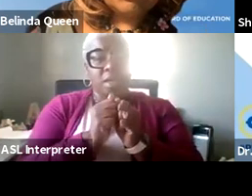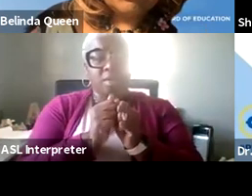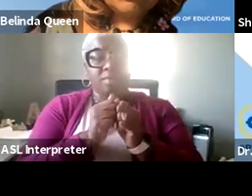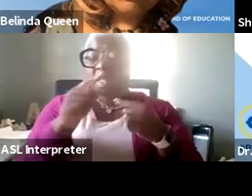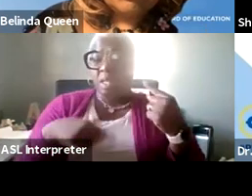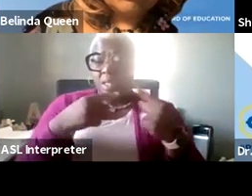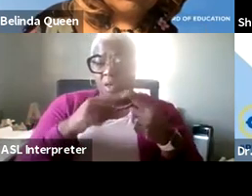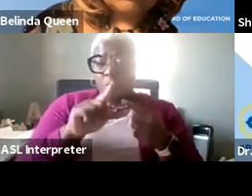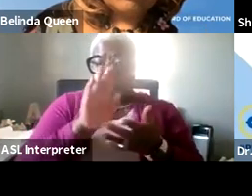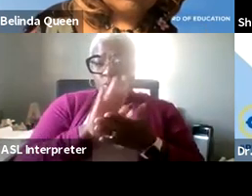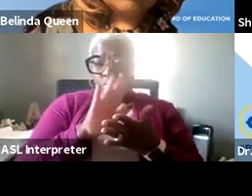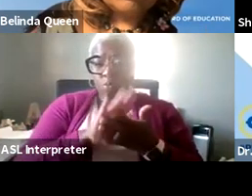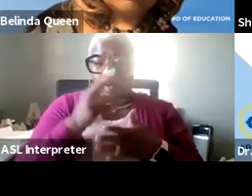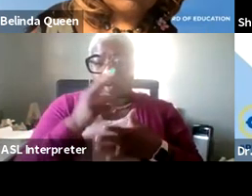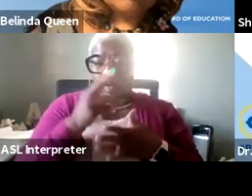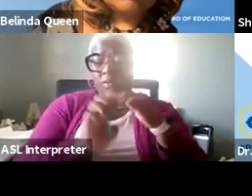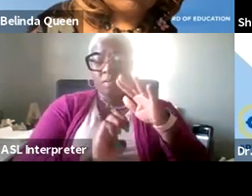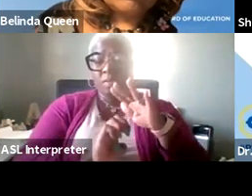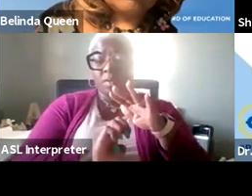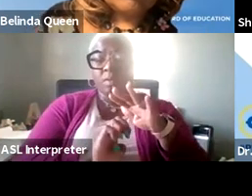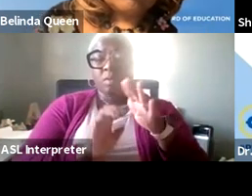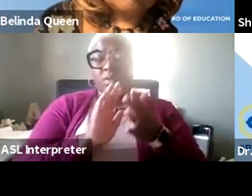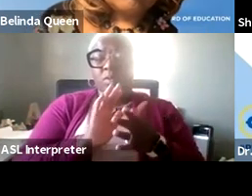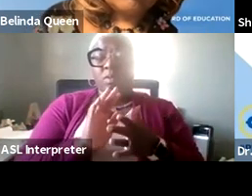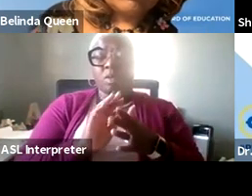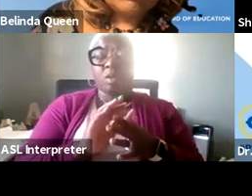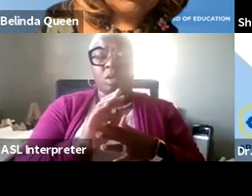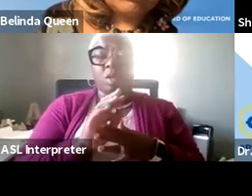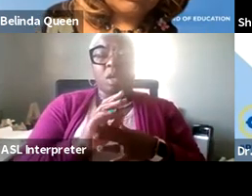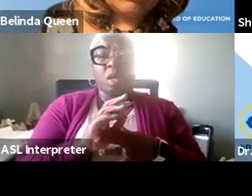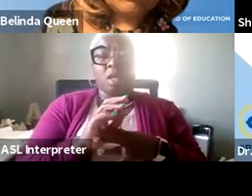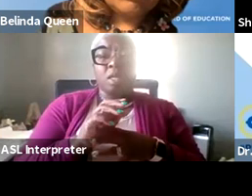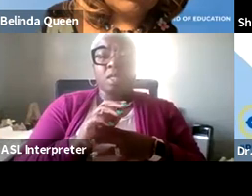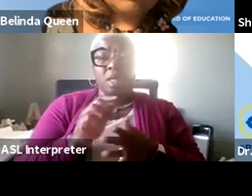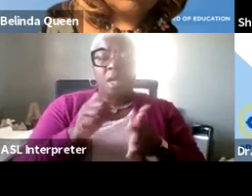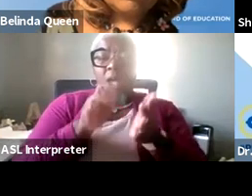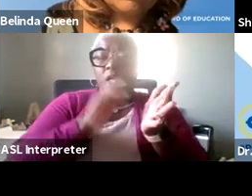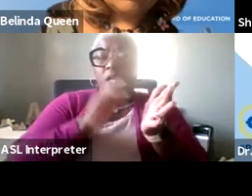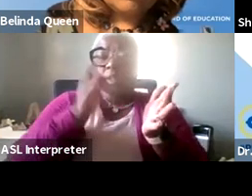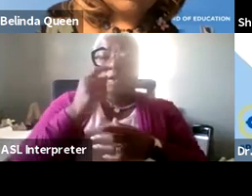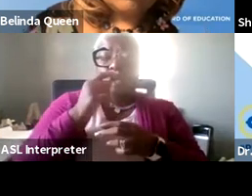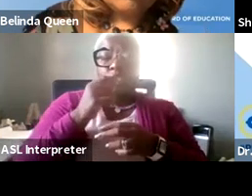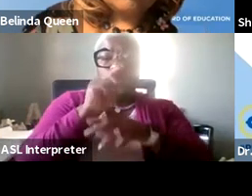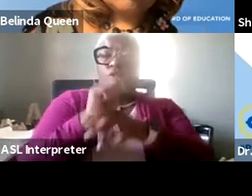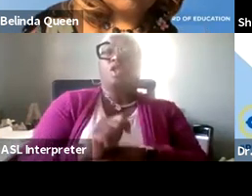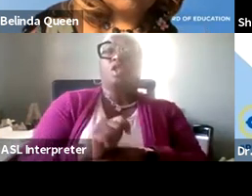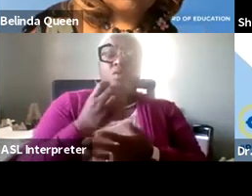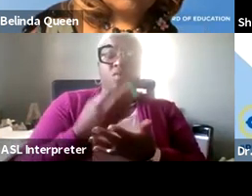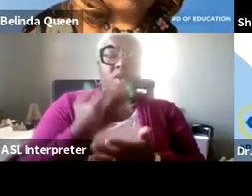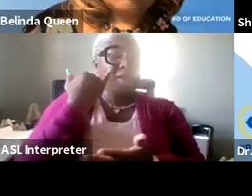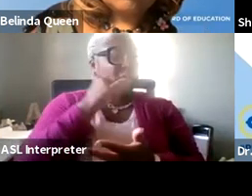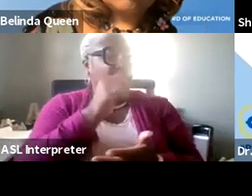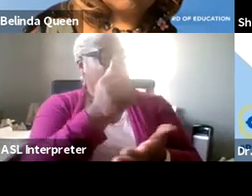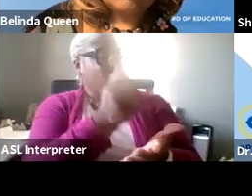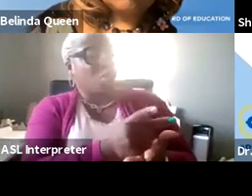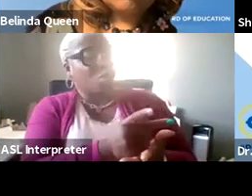school, Hyattsville Elementary rebuild is eligible for traditional funding. And if for some reason traditional funding is not